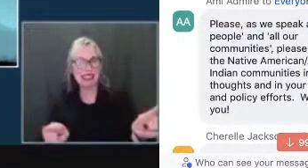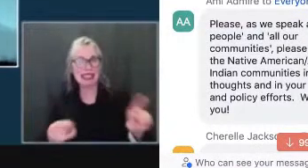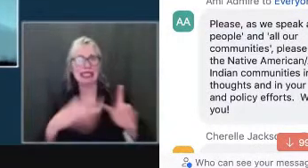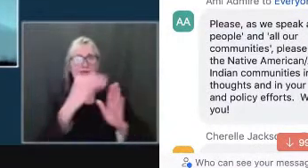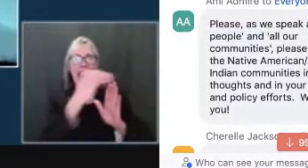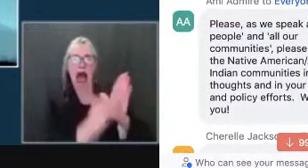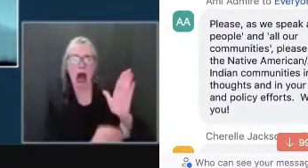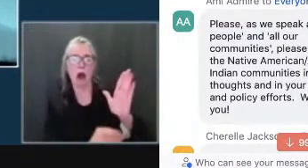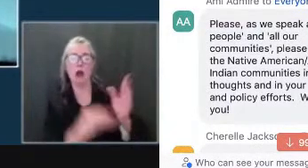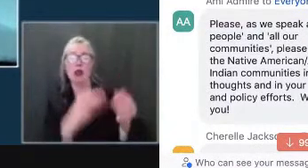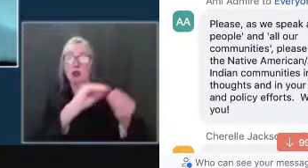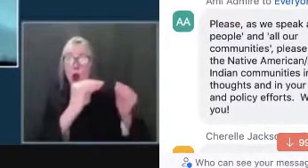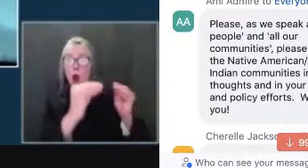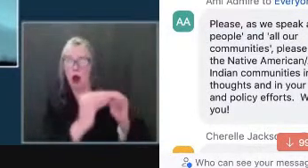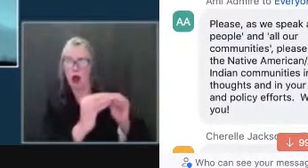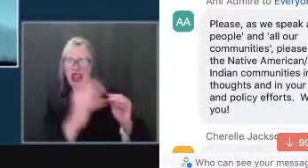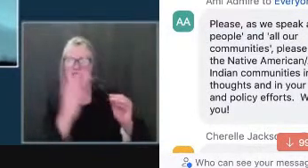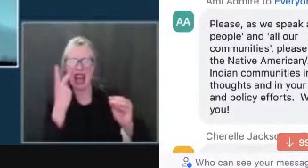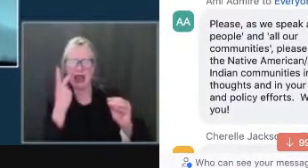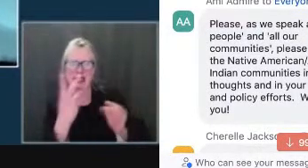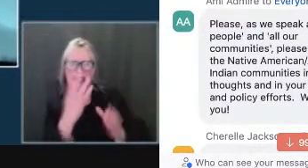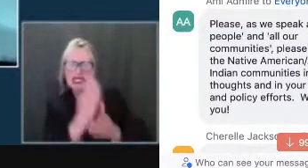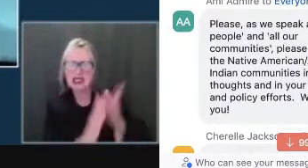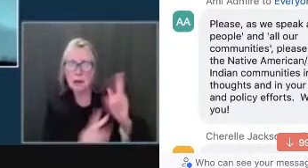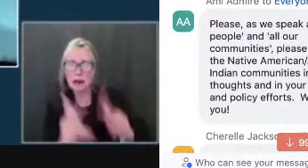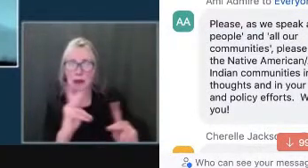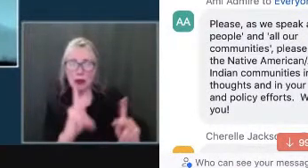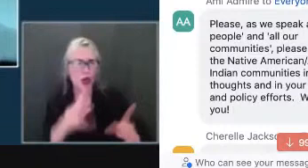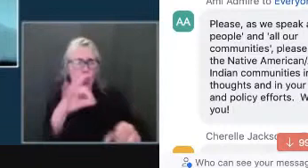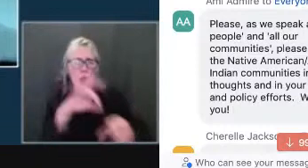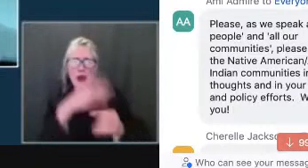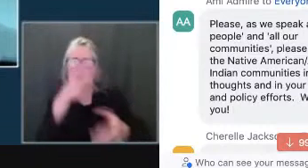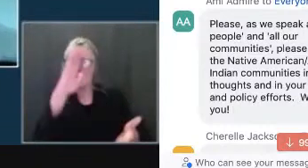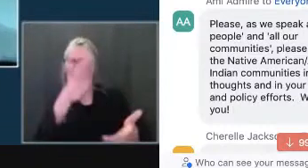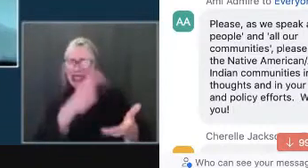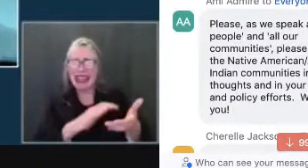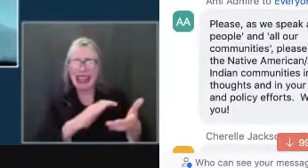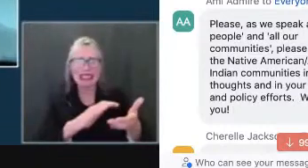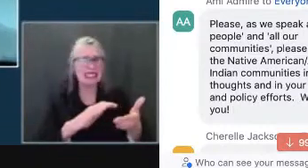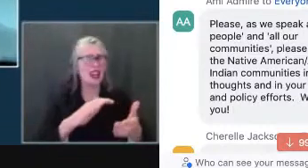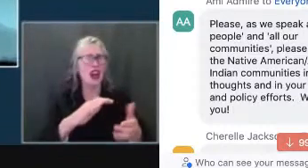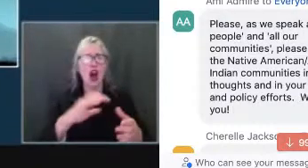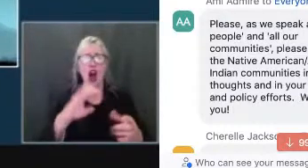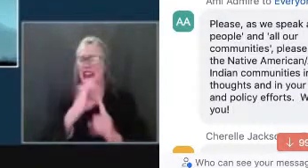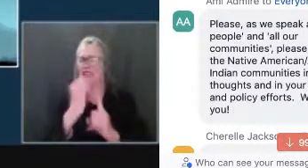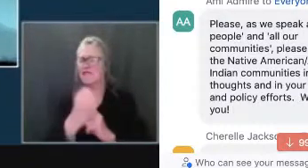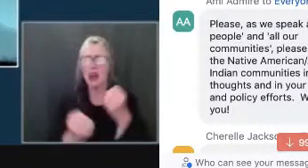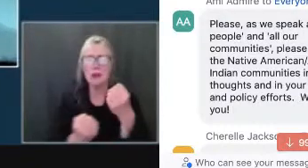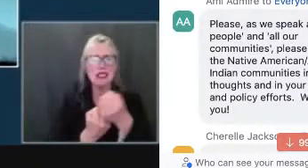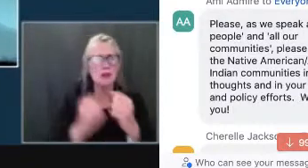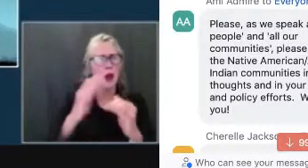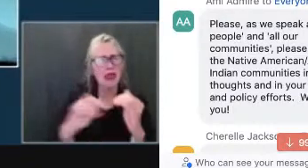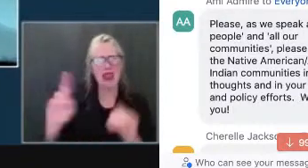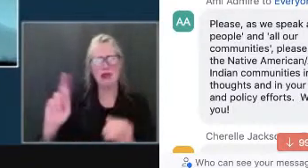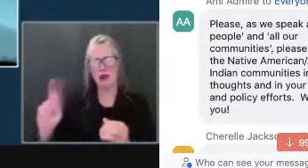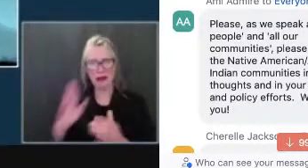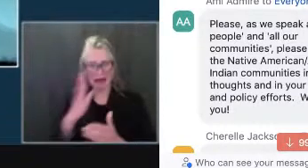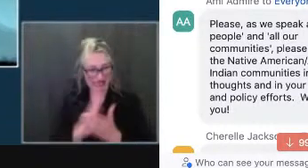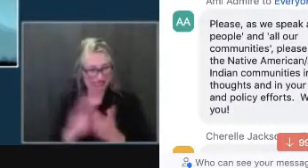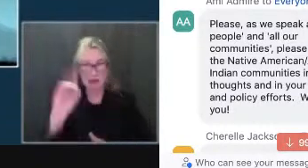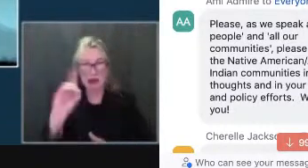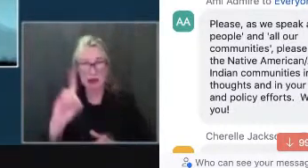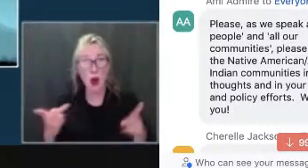scoring less on environmental votes than Republicans in our states. That's the truth. And I have to